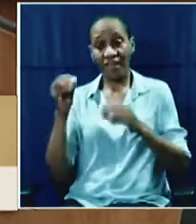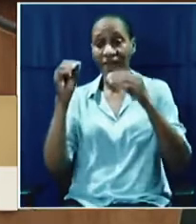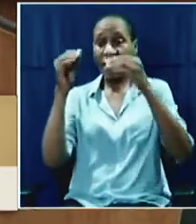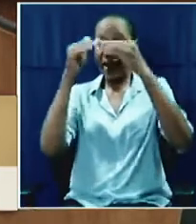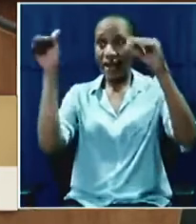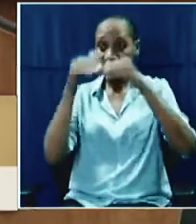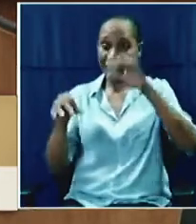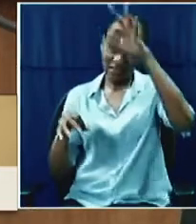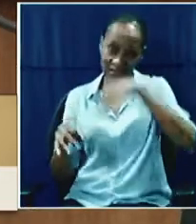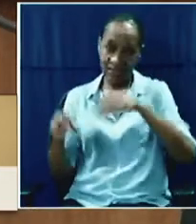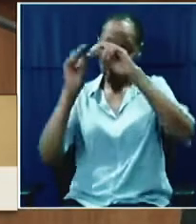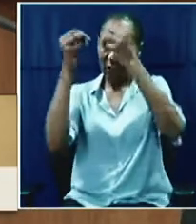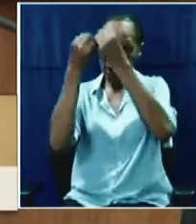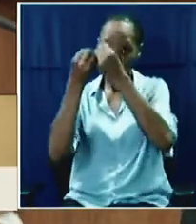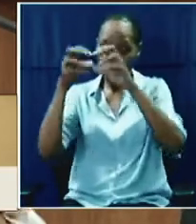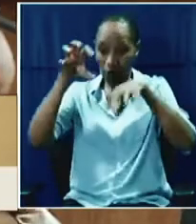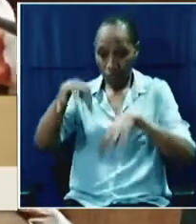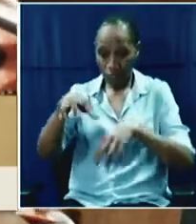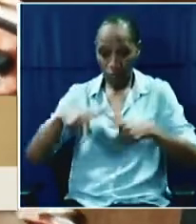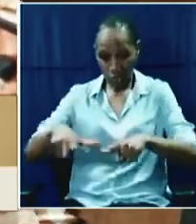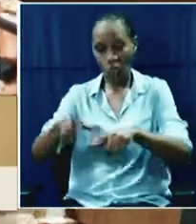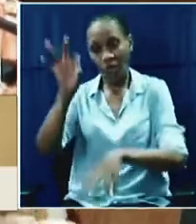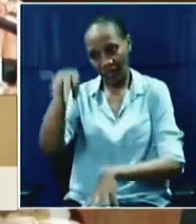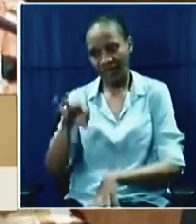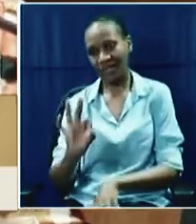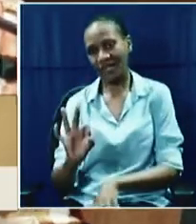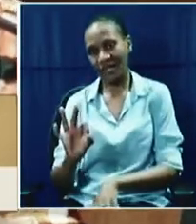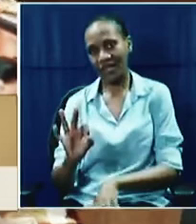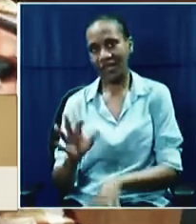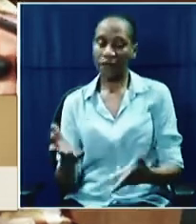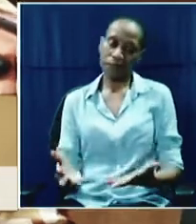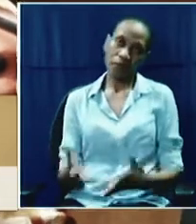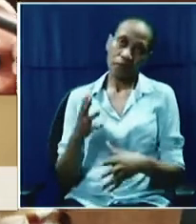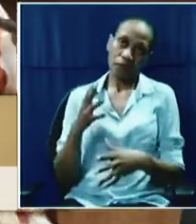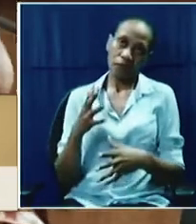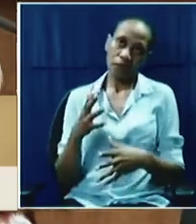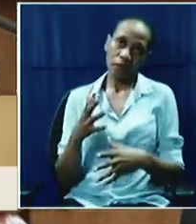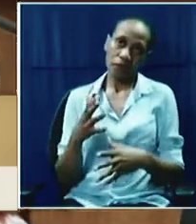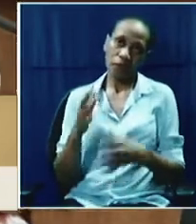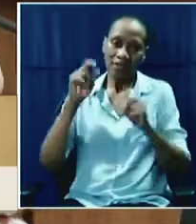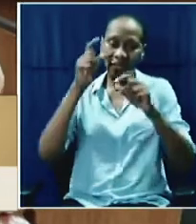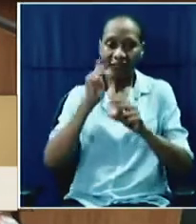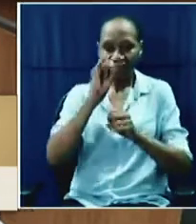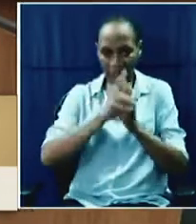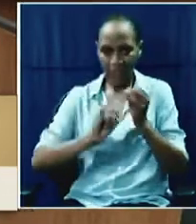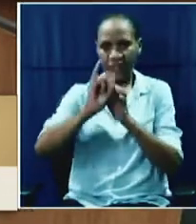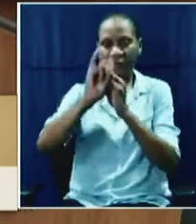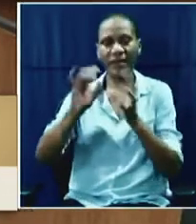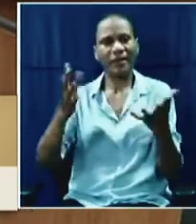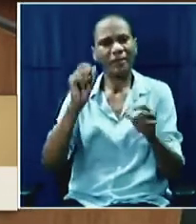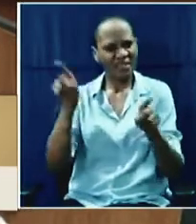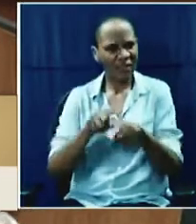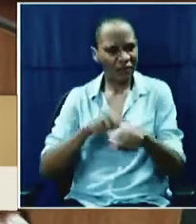spheres, national, province, and local, distinctive, interdependent, and